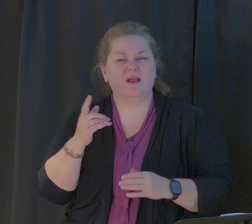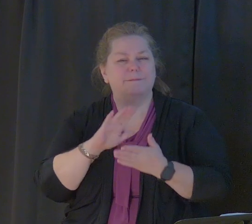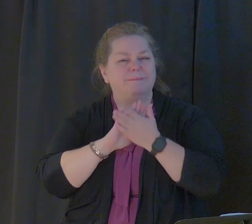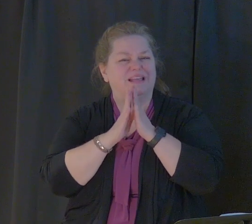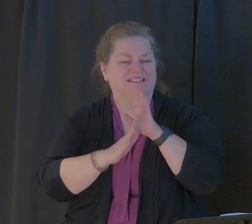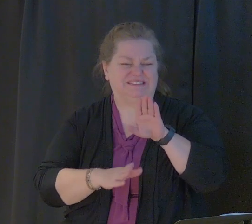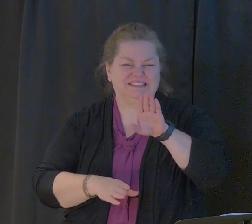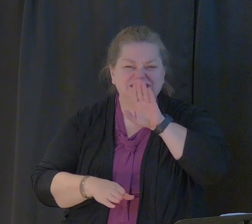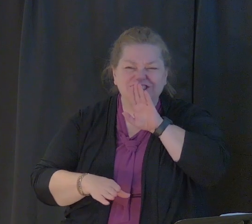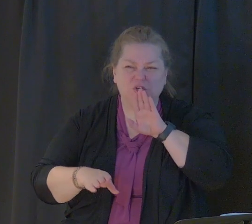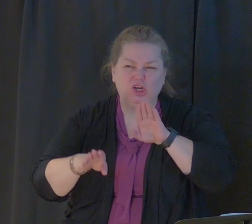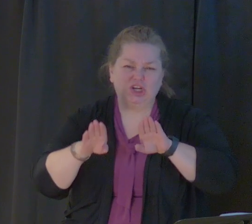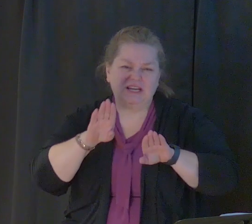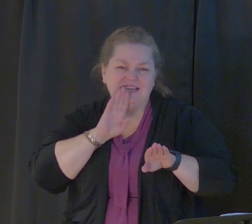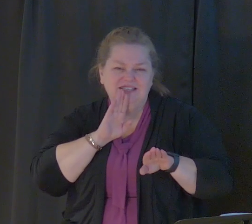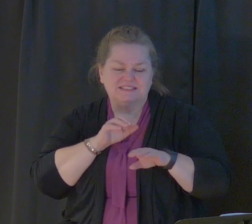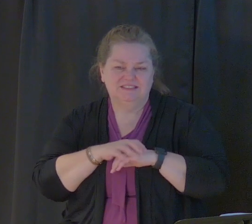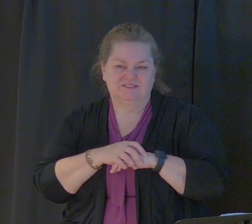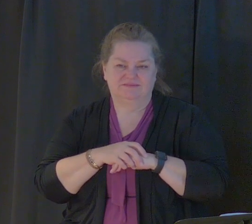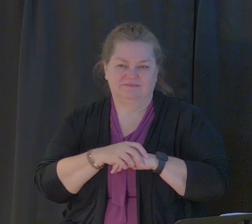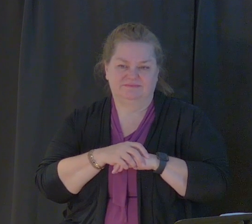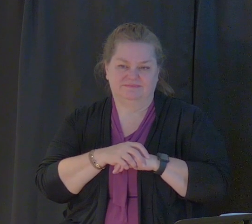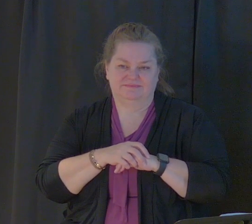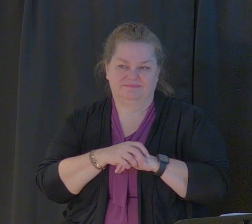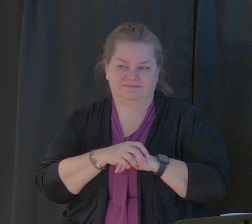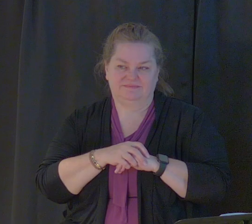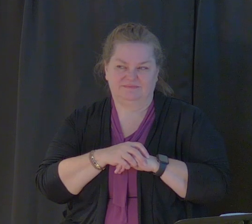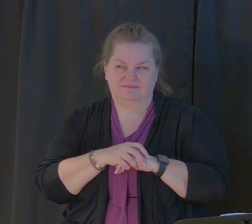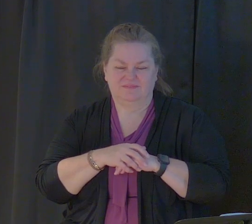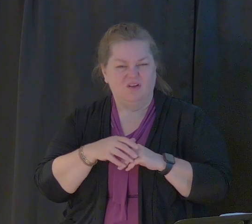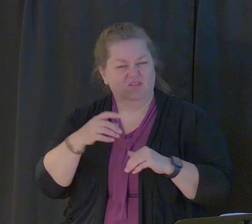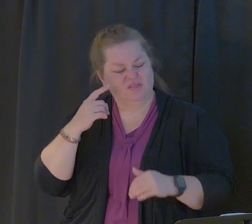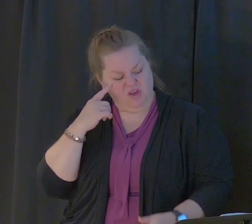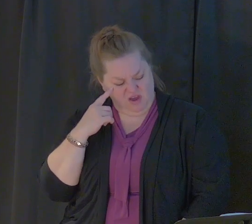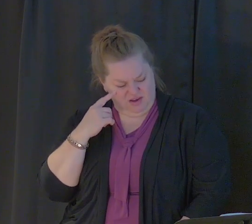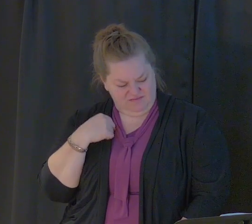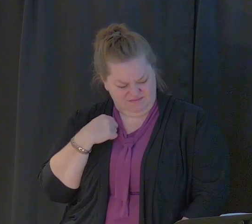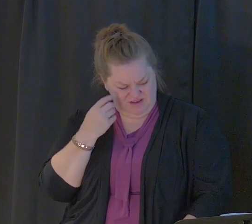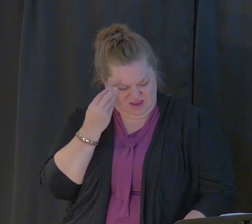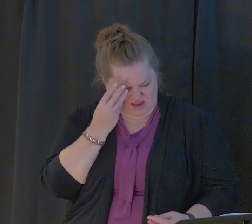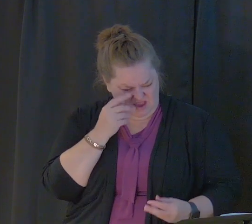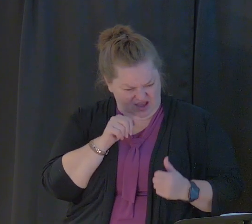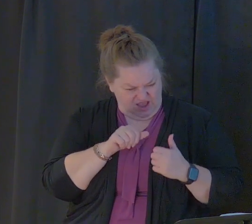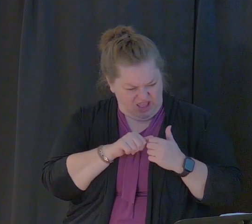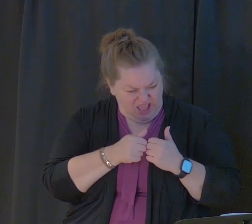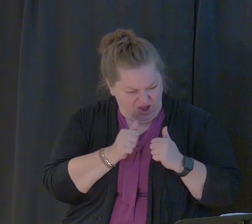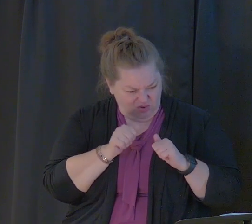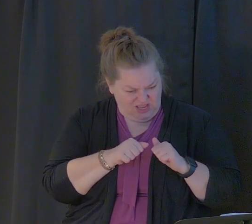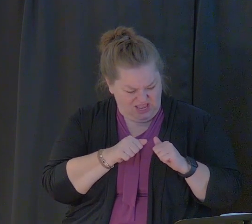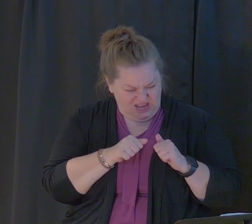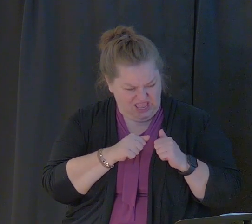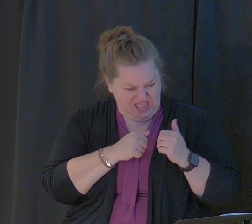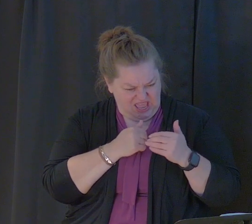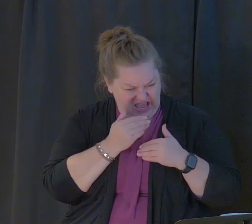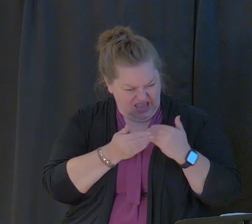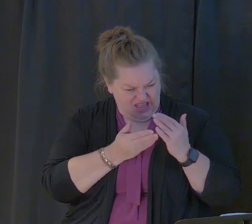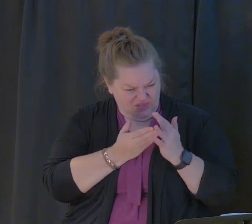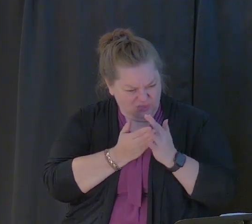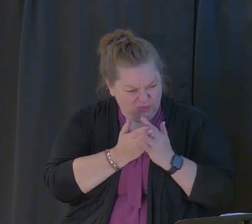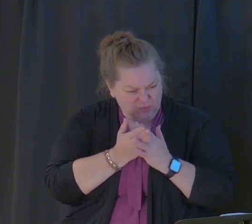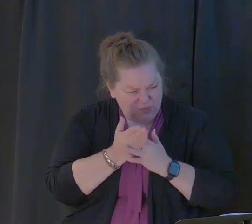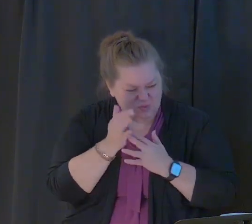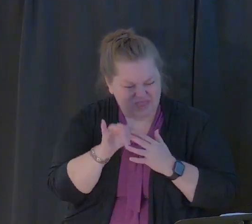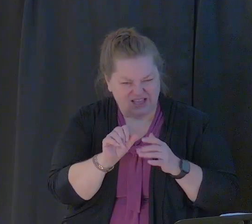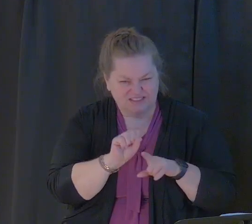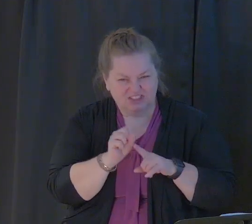discouraged? Everyone ever thought for yourself, how will I ever make it through this, whatever situation that I'm